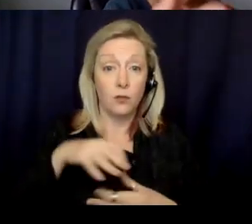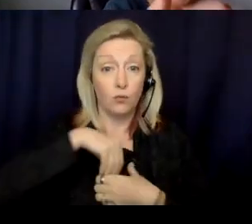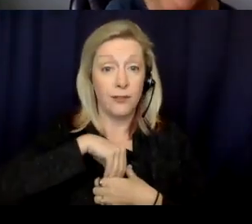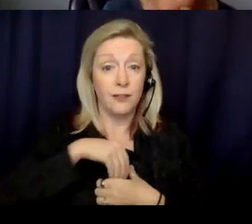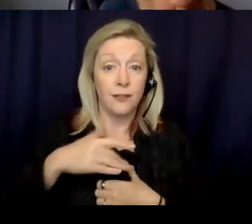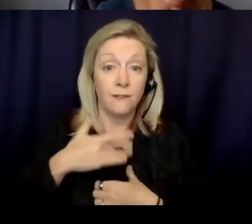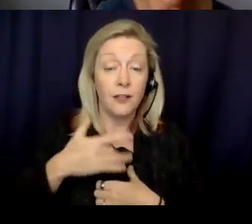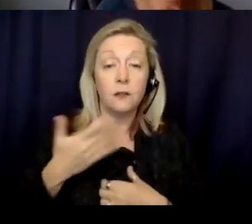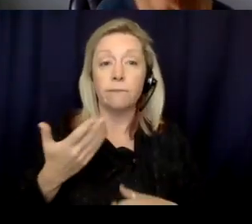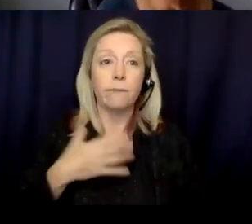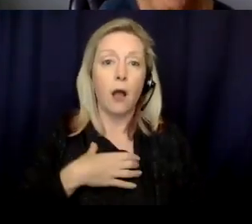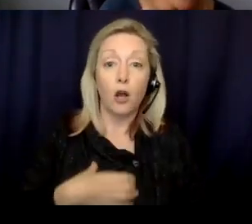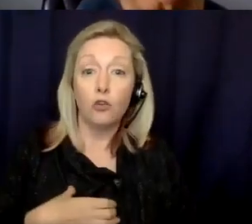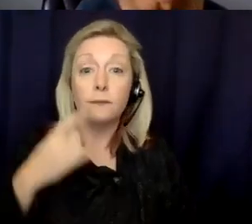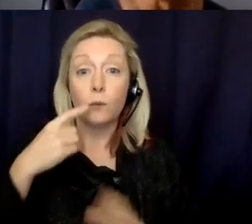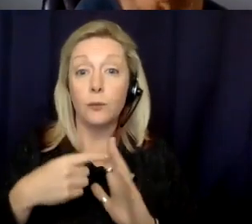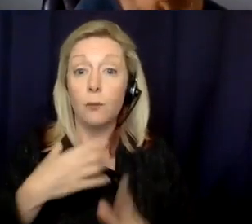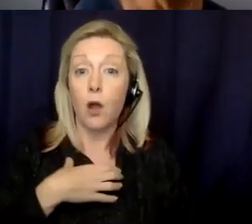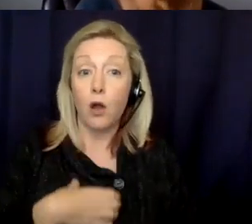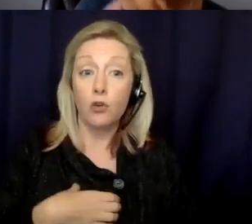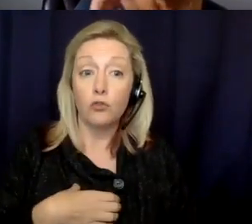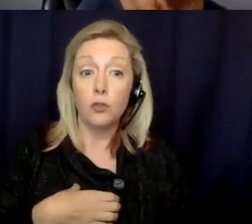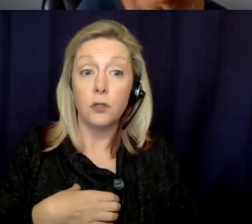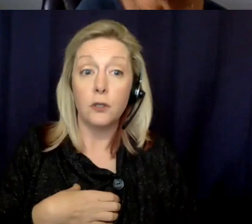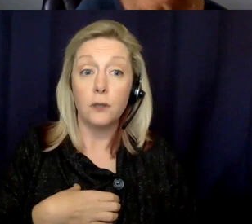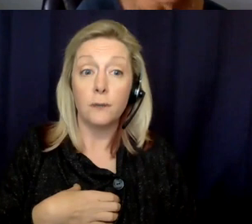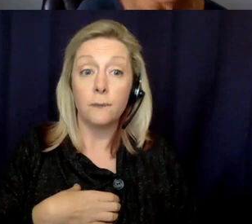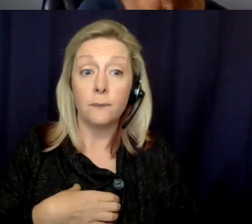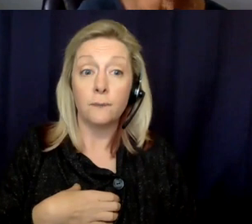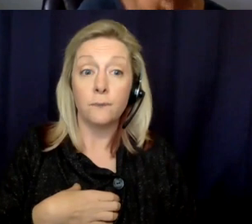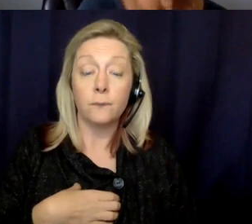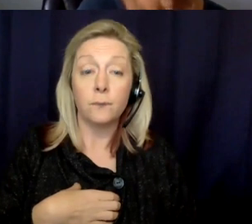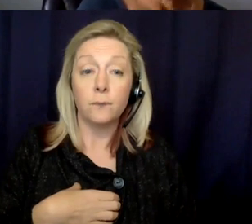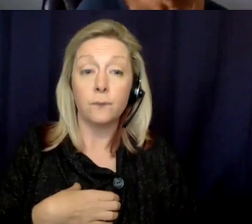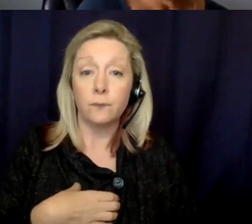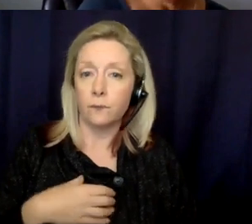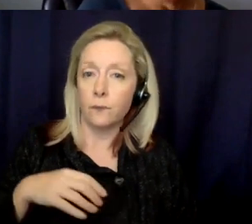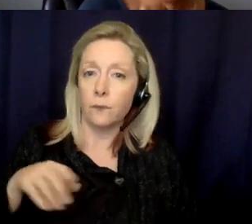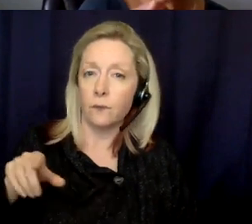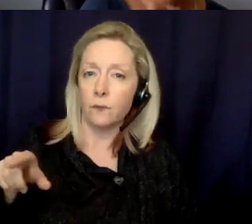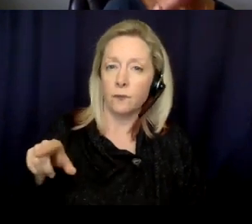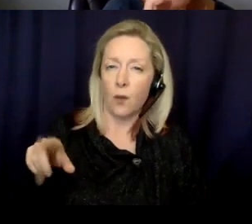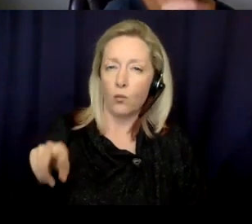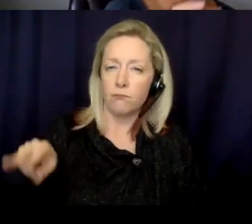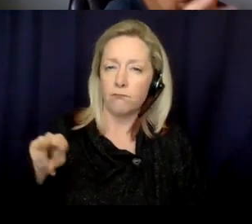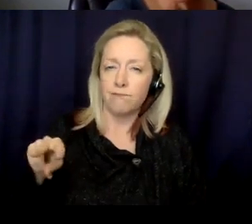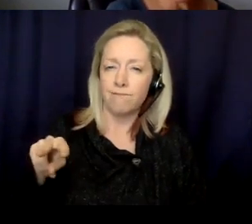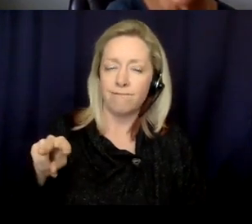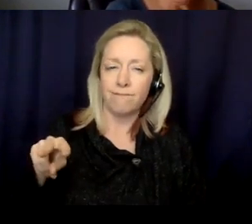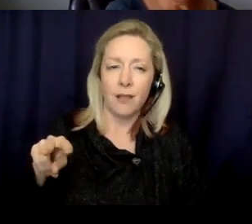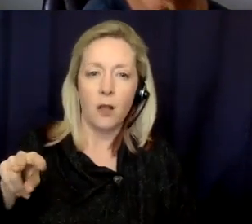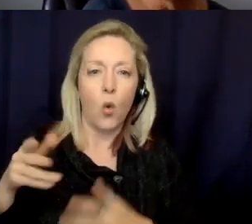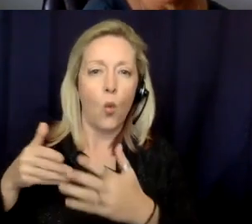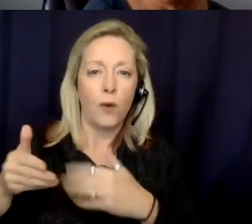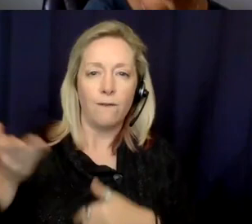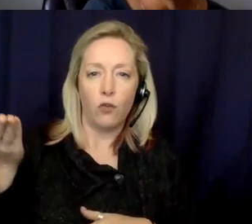they are hungry, then the partner is going to assign meaning to it. If they're, whatever the